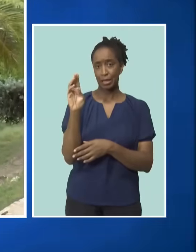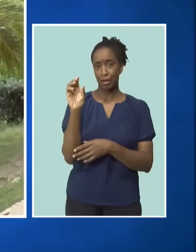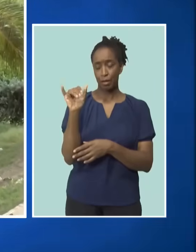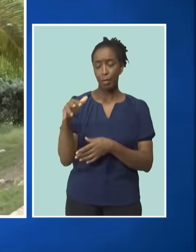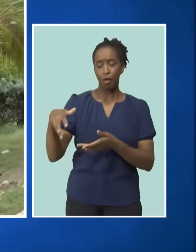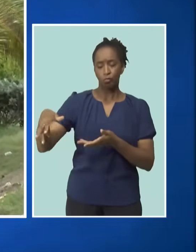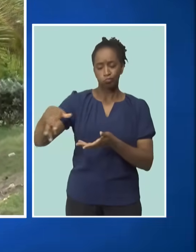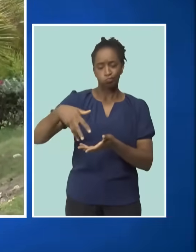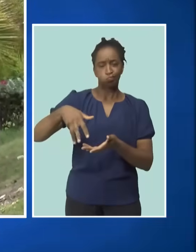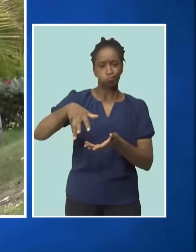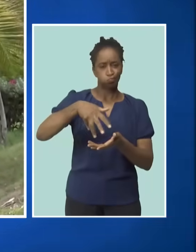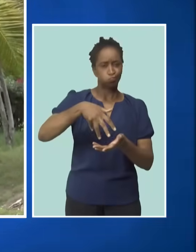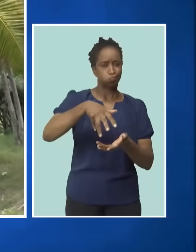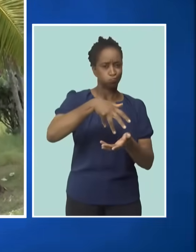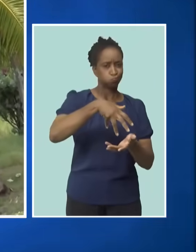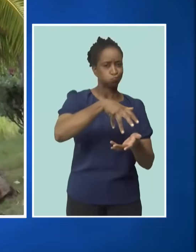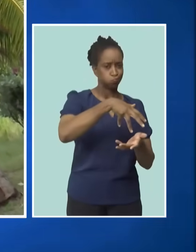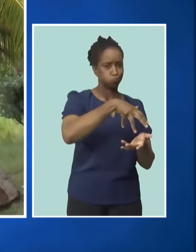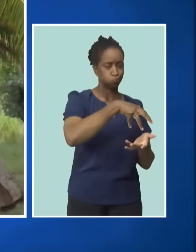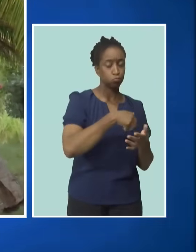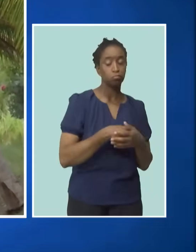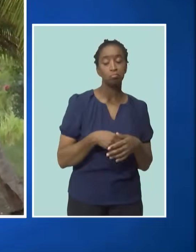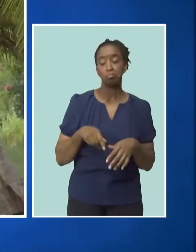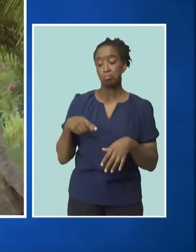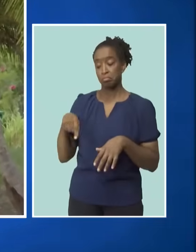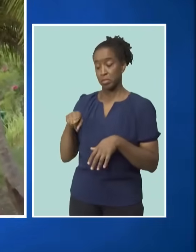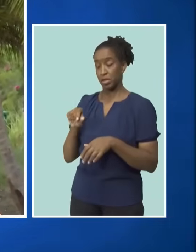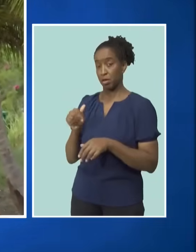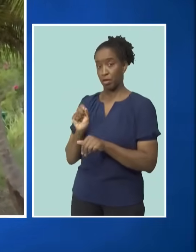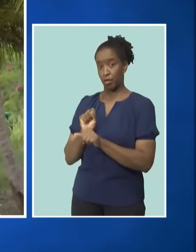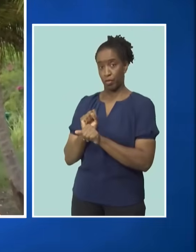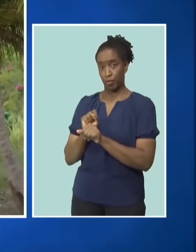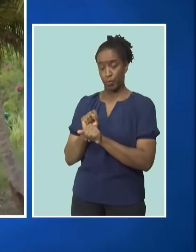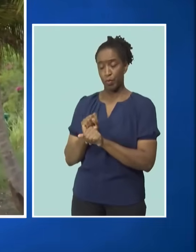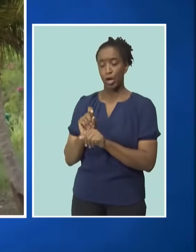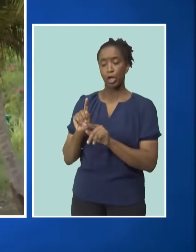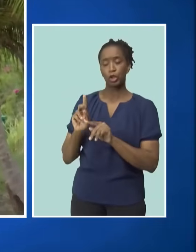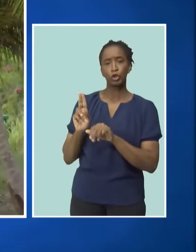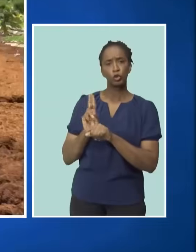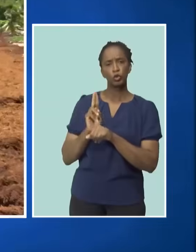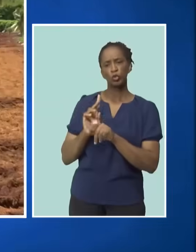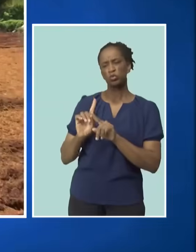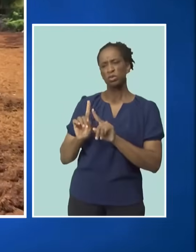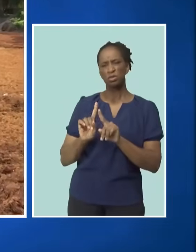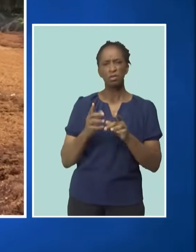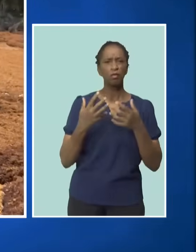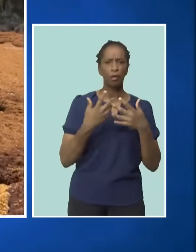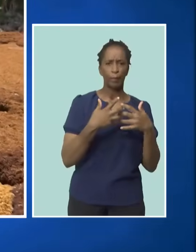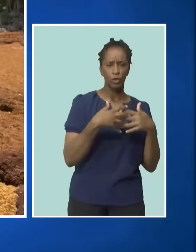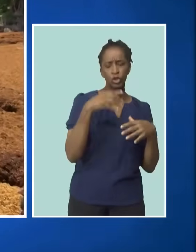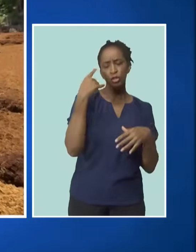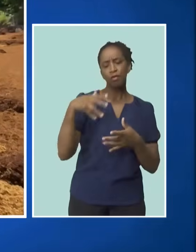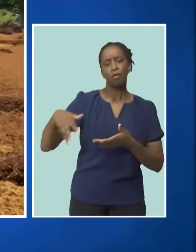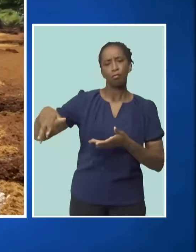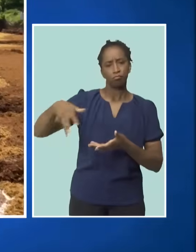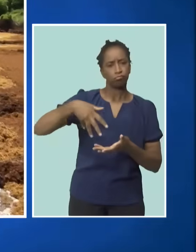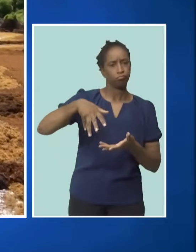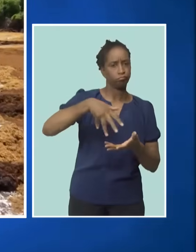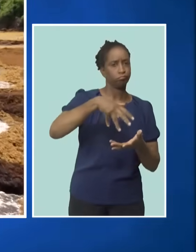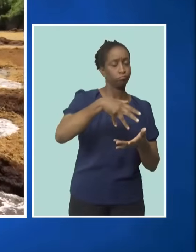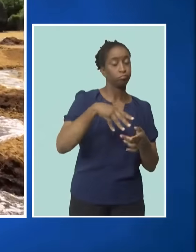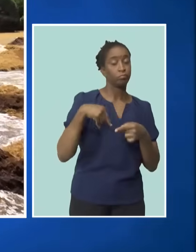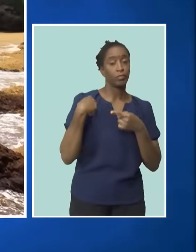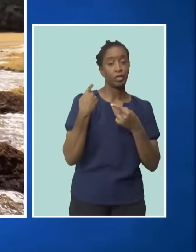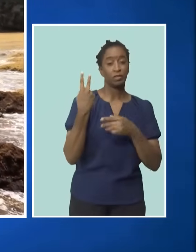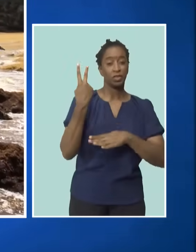project are also utilizing other heavy-duty equipment to assist in the effort. After 2 days of the harvester reaping at